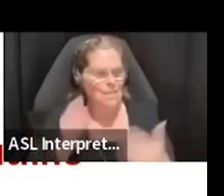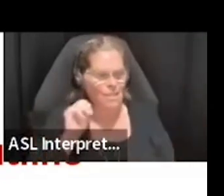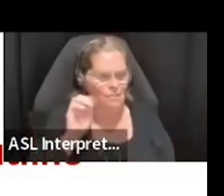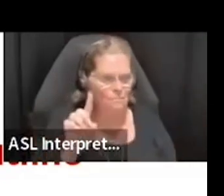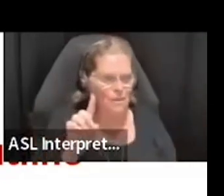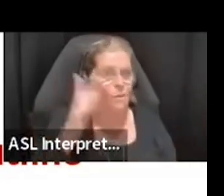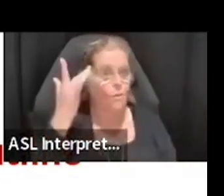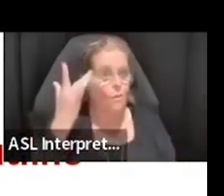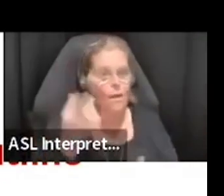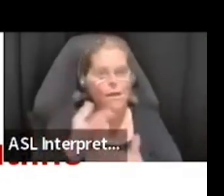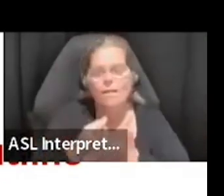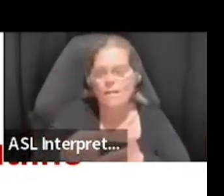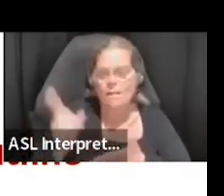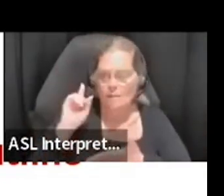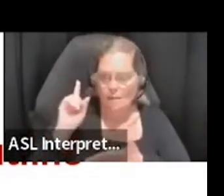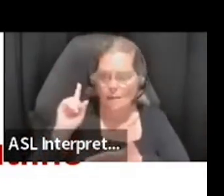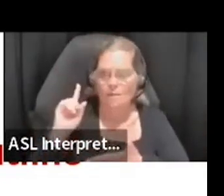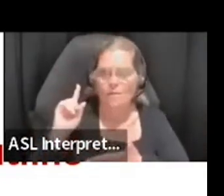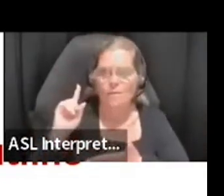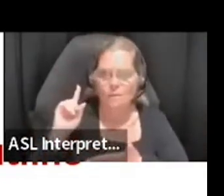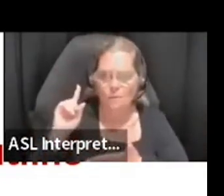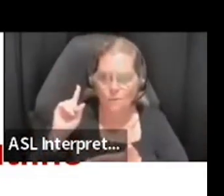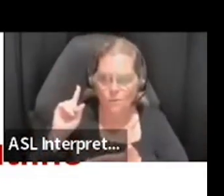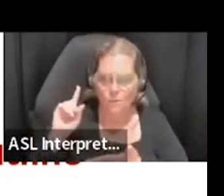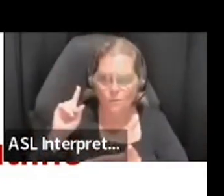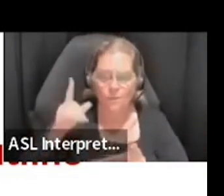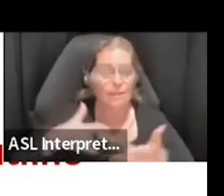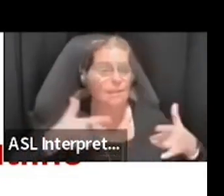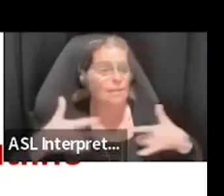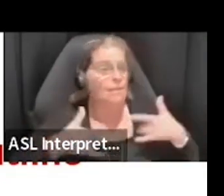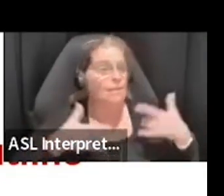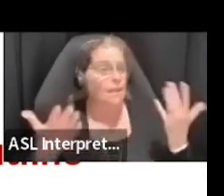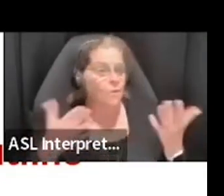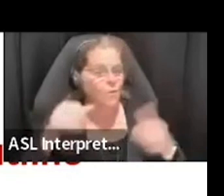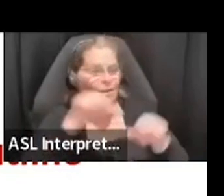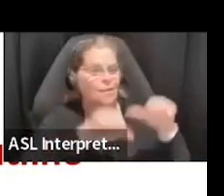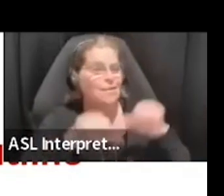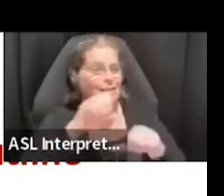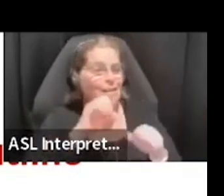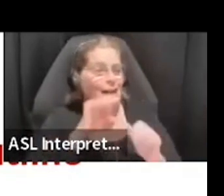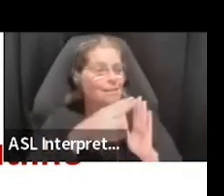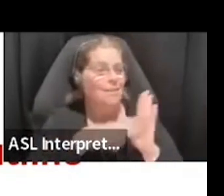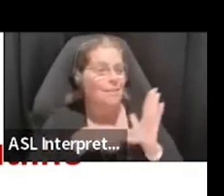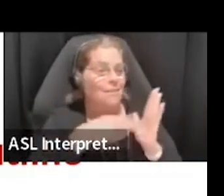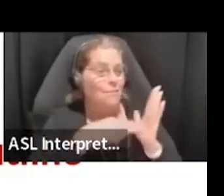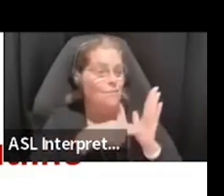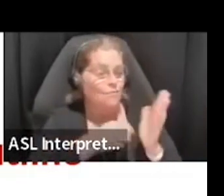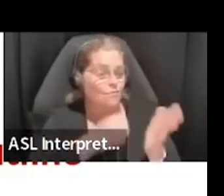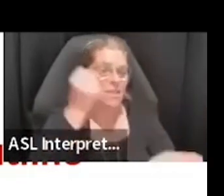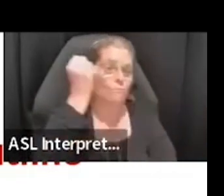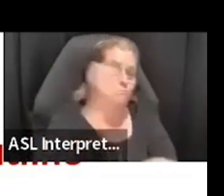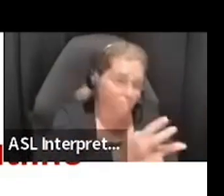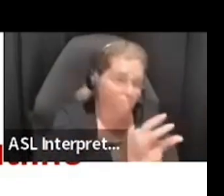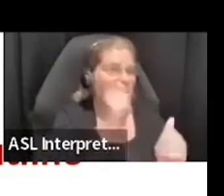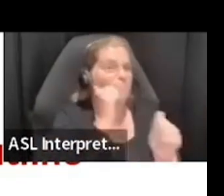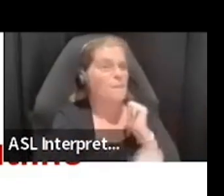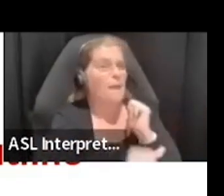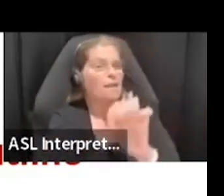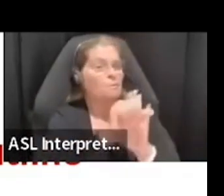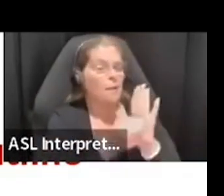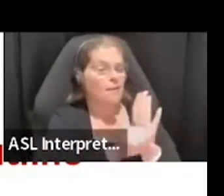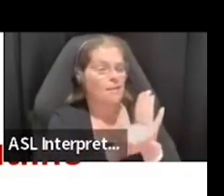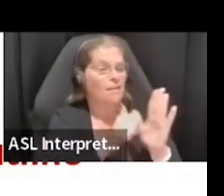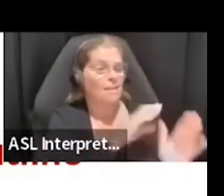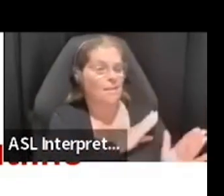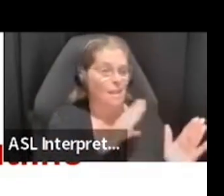Last week, there was the exciting Science of Reading resolution that was passed by the state board, and the timeline